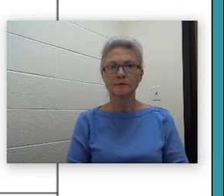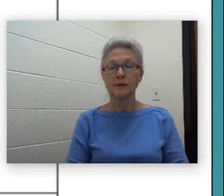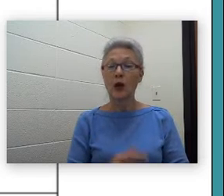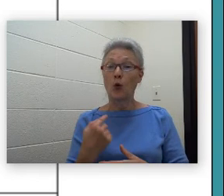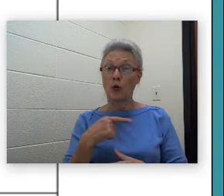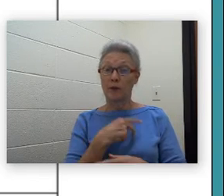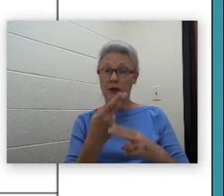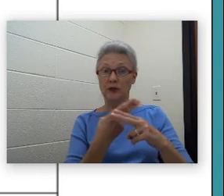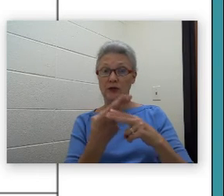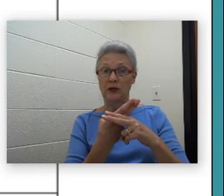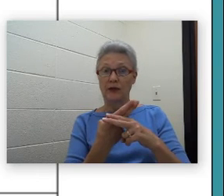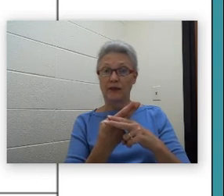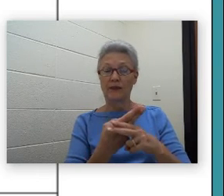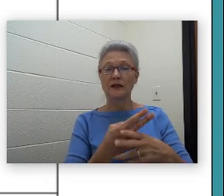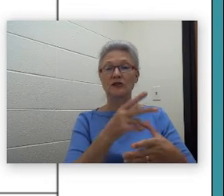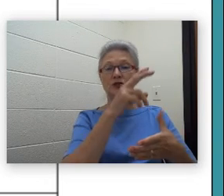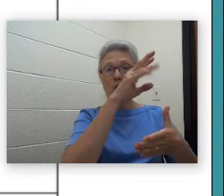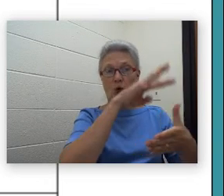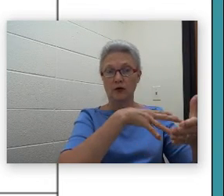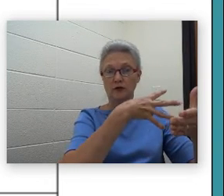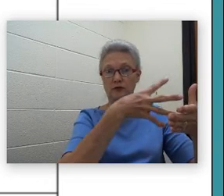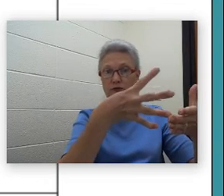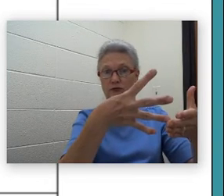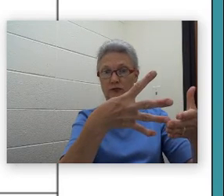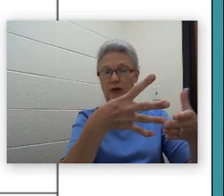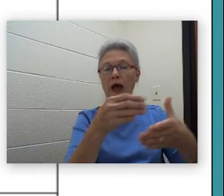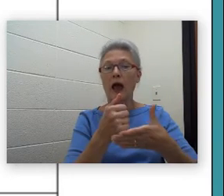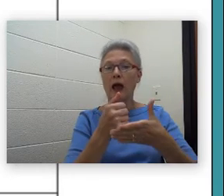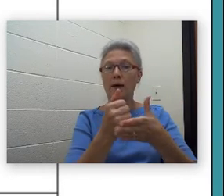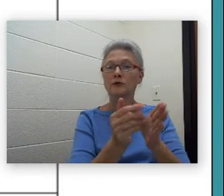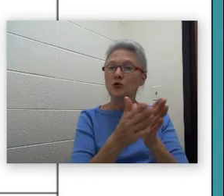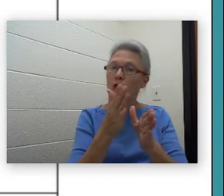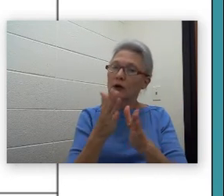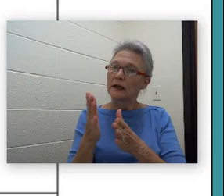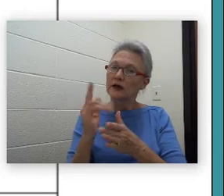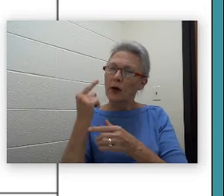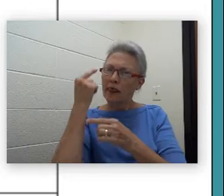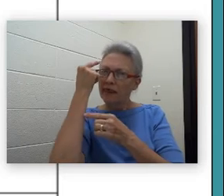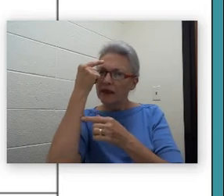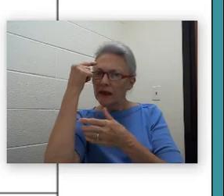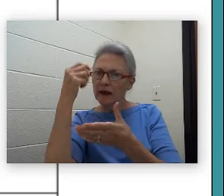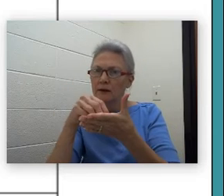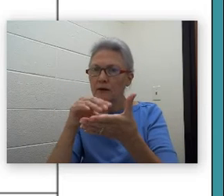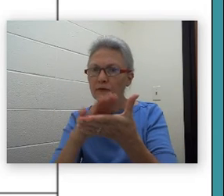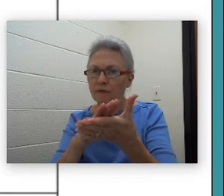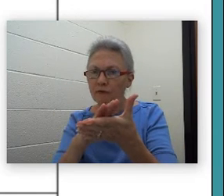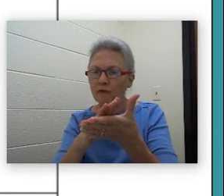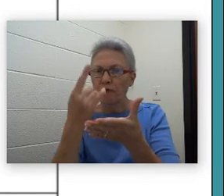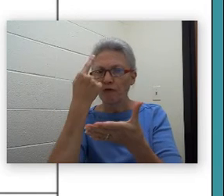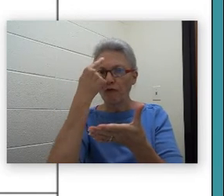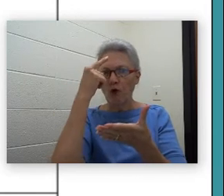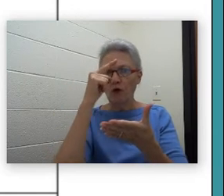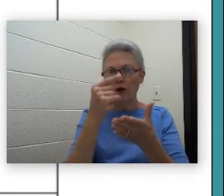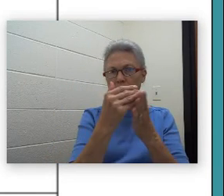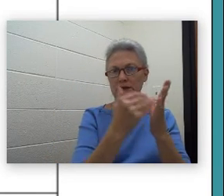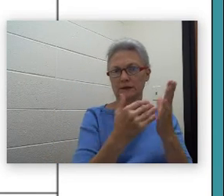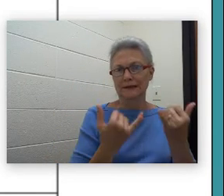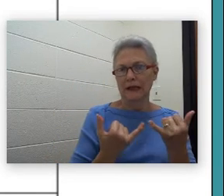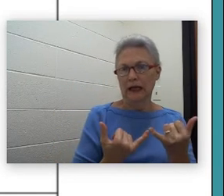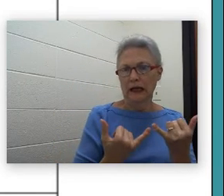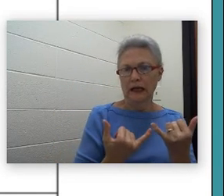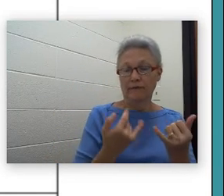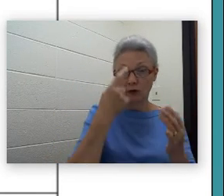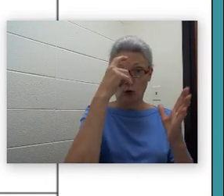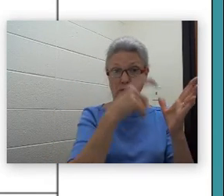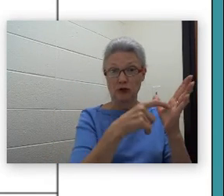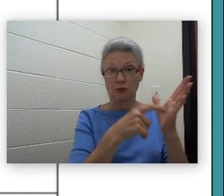We will be using this graphic organizer to help us organize our thinking for today's lesson. If you notice, we will be